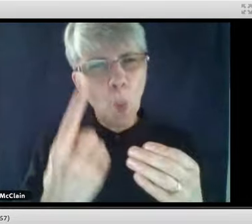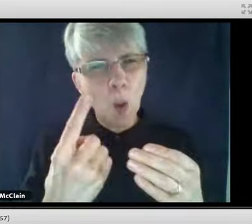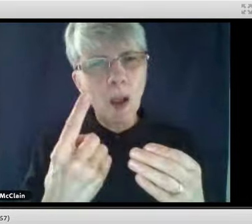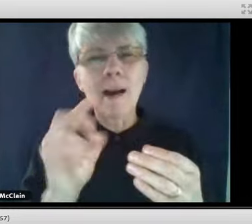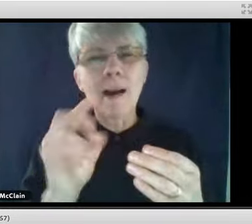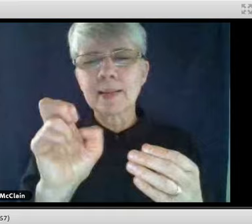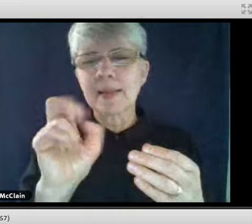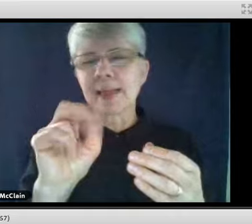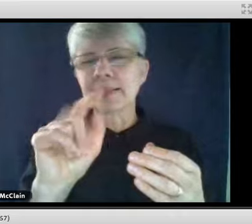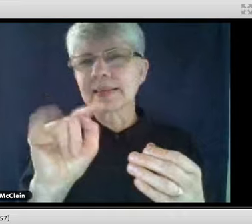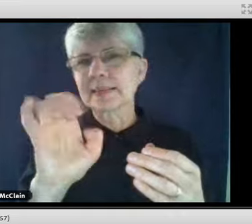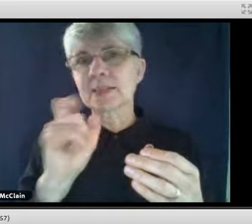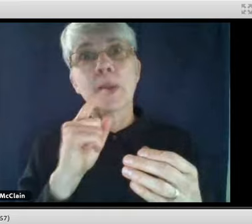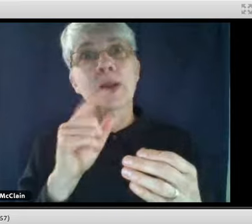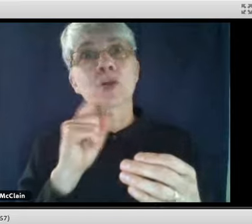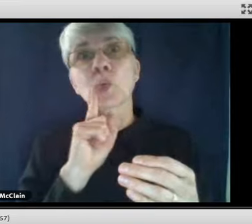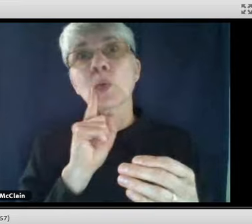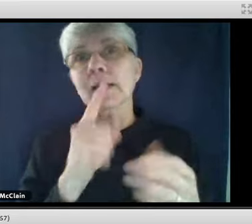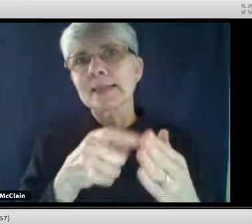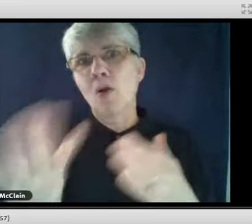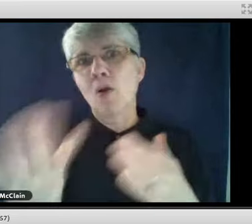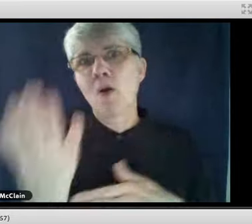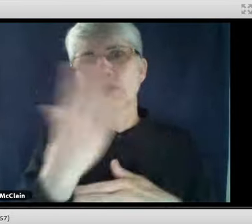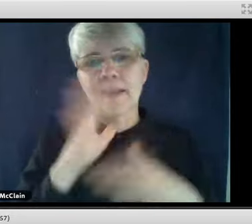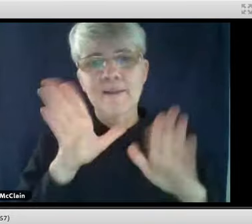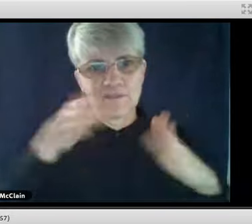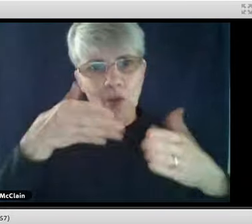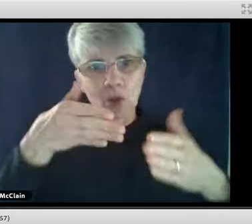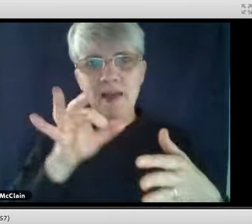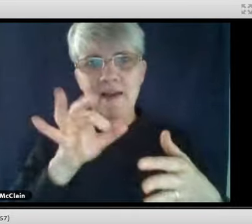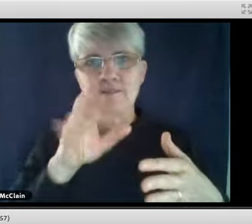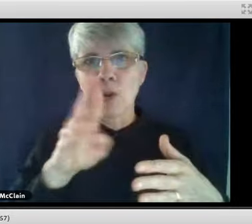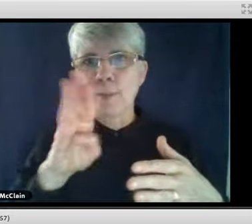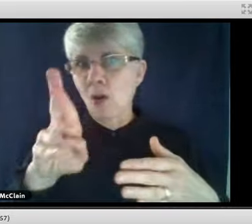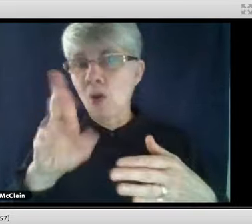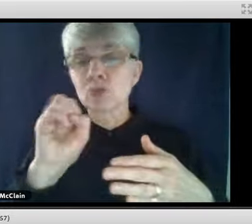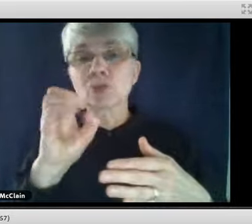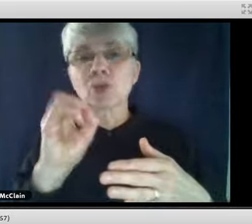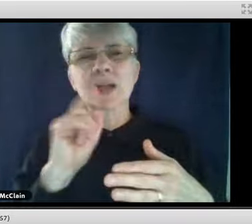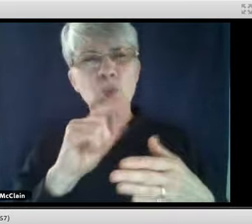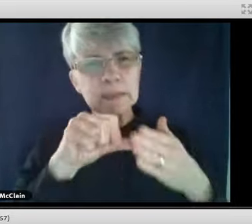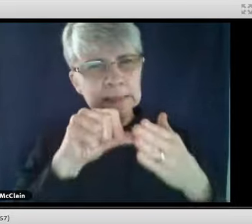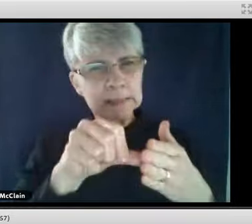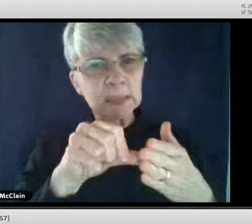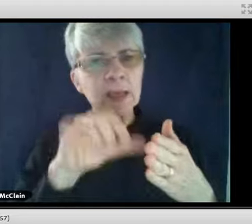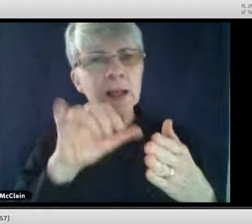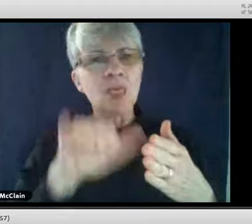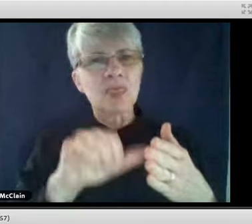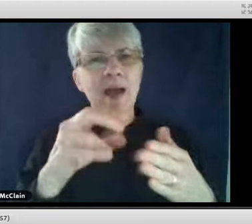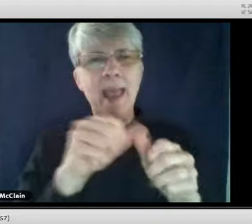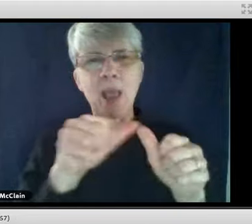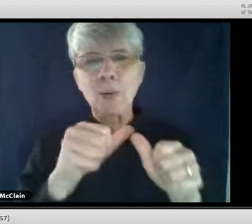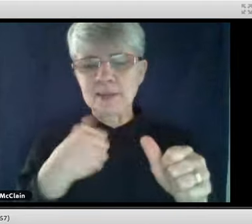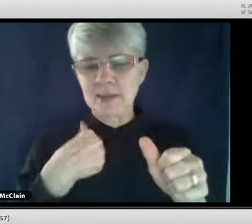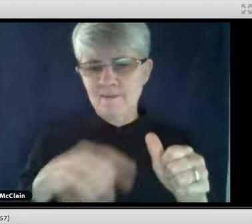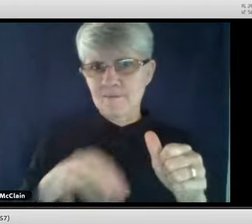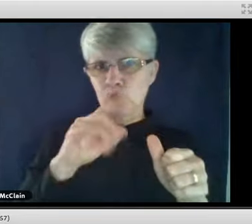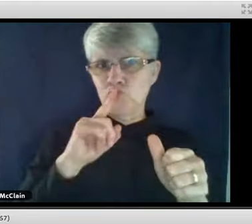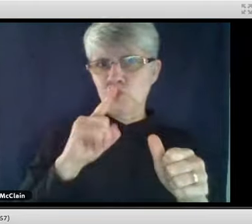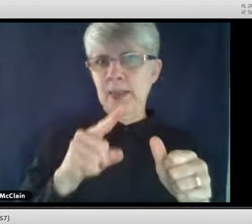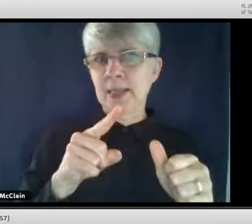could spend a whole day talking about FRBR, so I really want to just highlight the areas that I find that